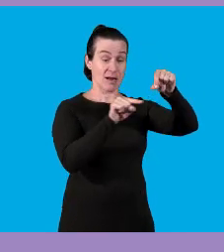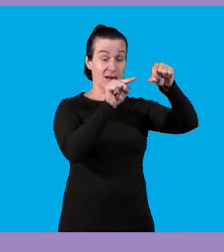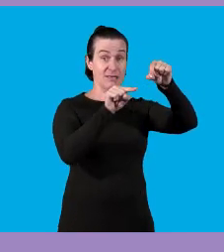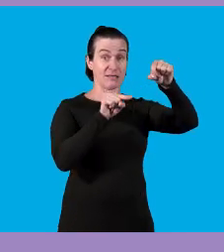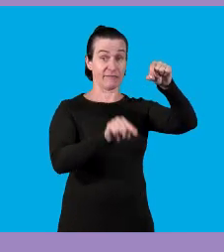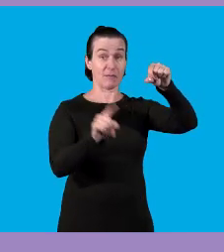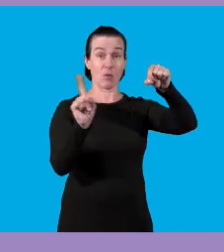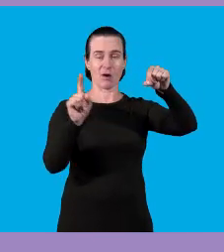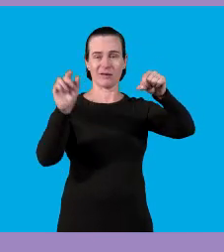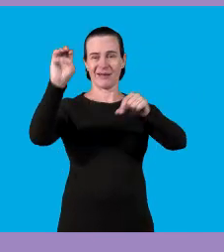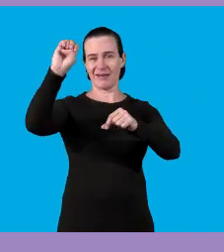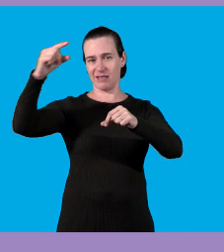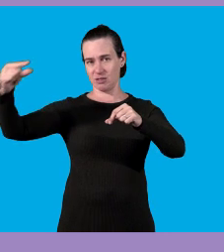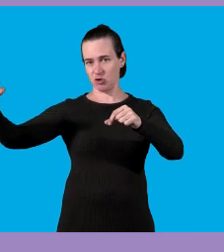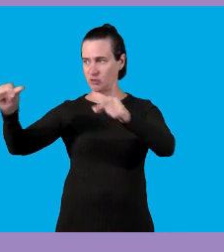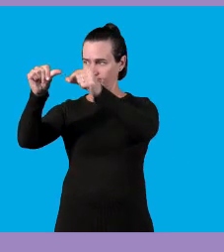corresponding side EG,